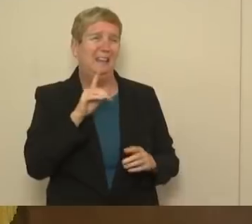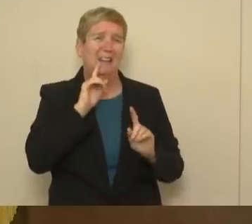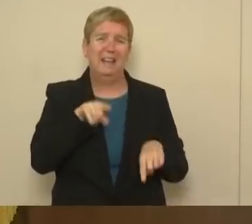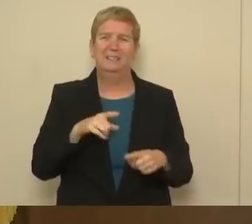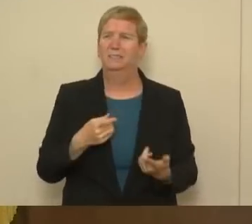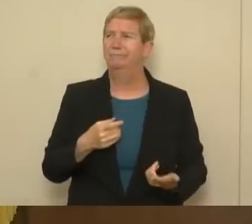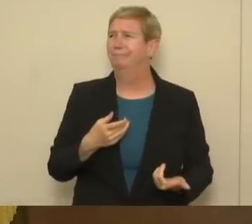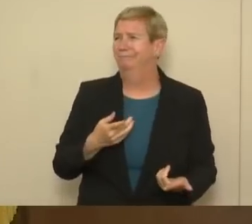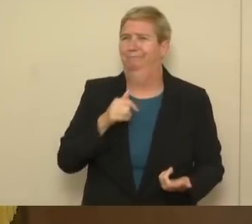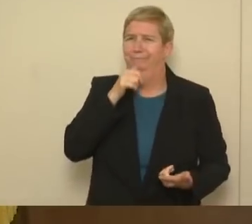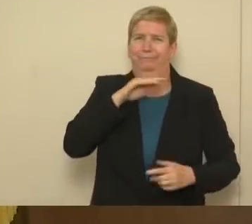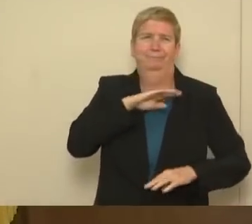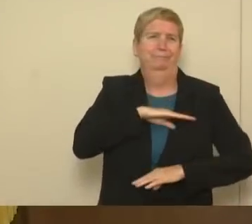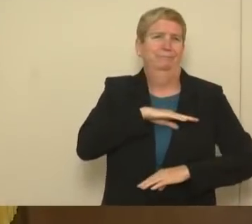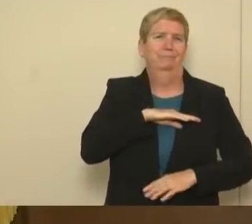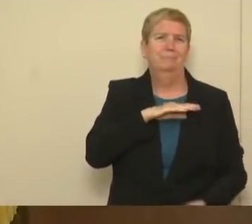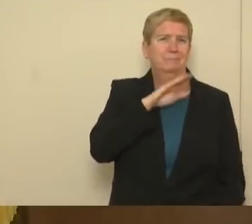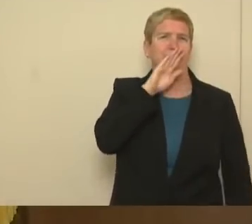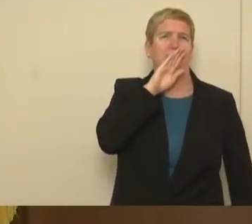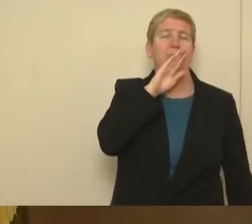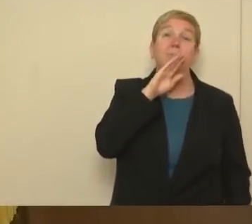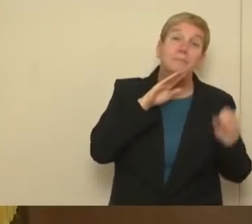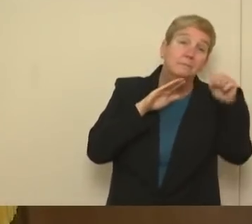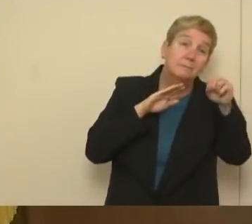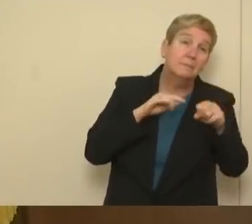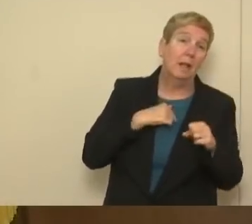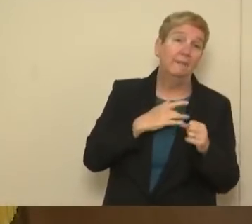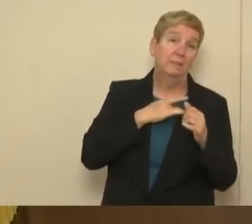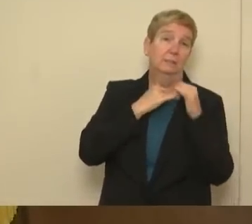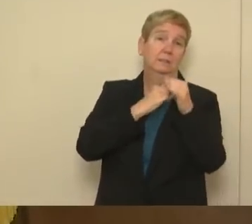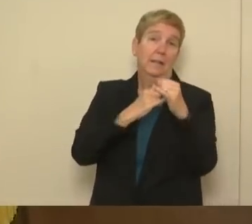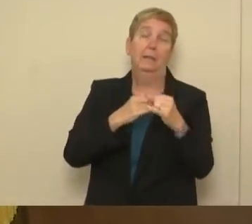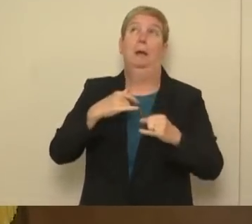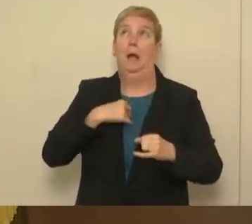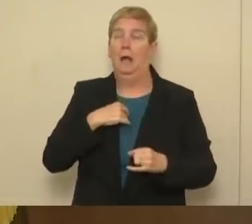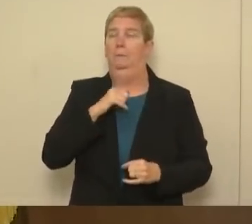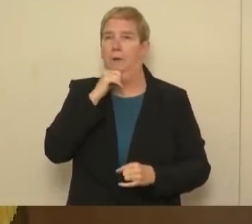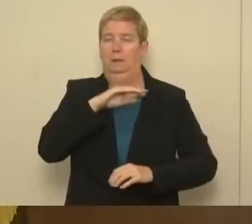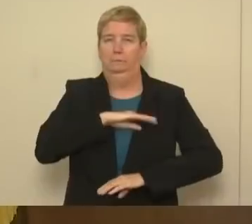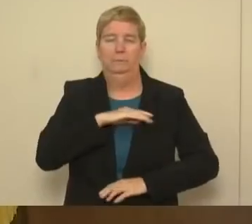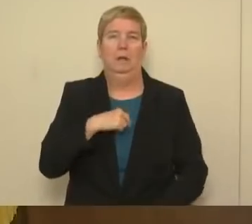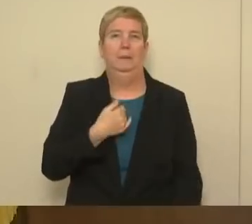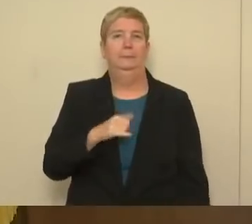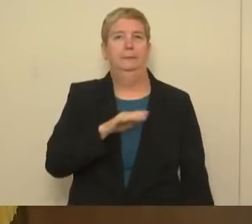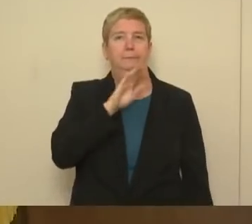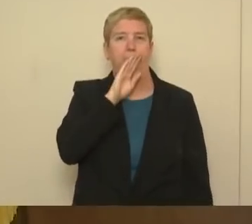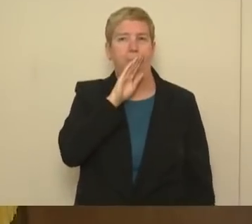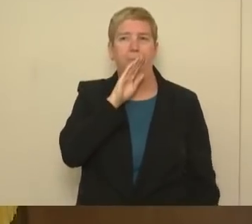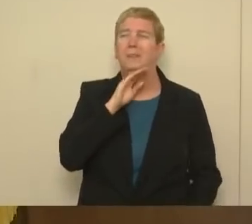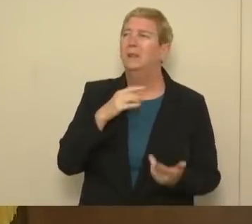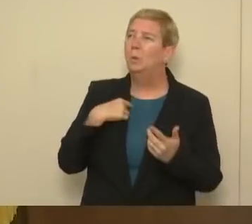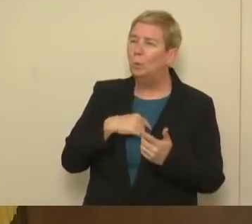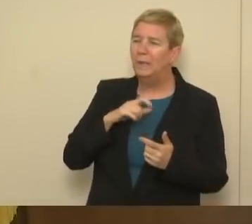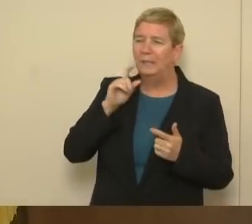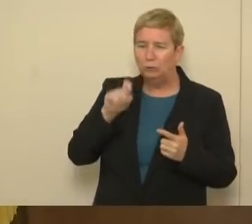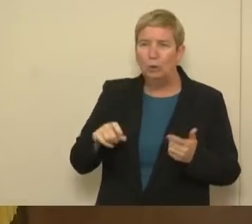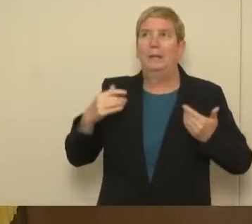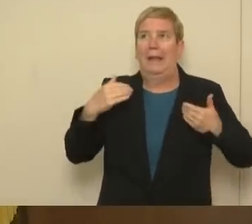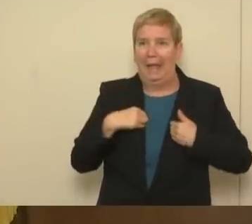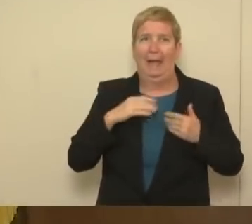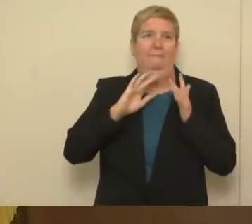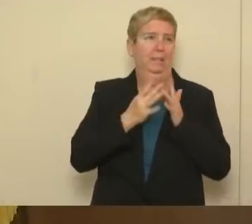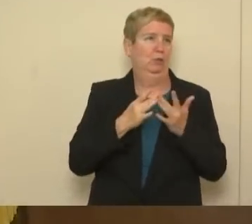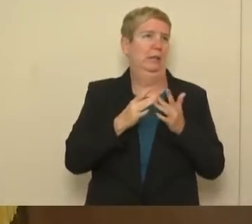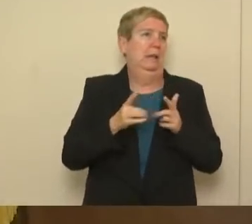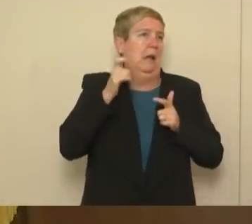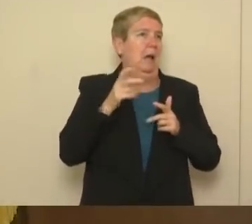should not still be struggling with broadband or connectivity or access for any household. And it's just a fact